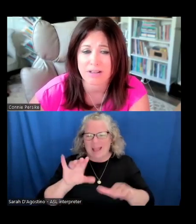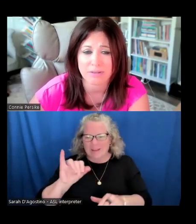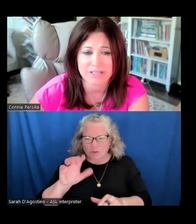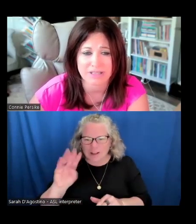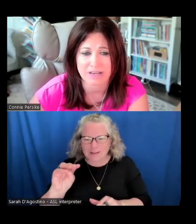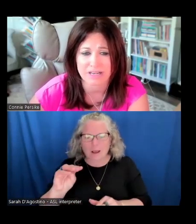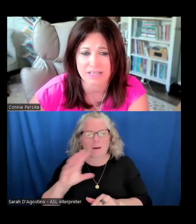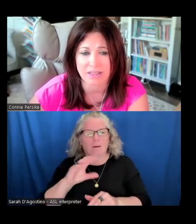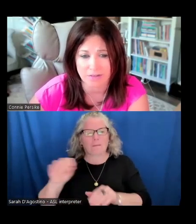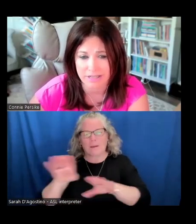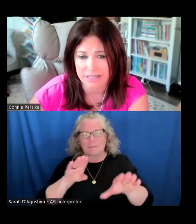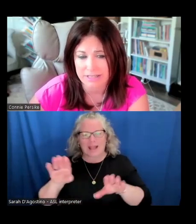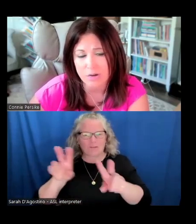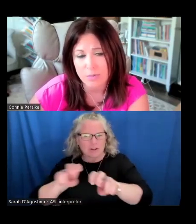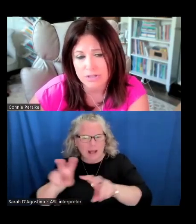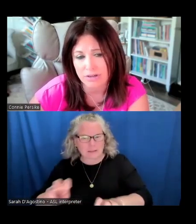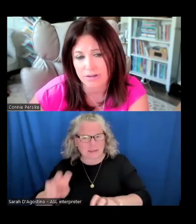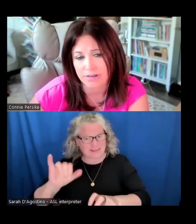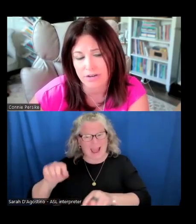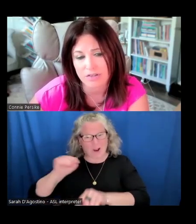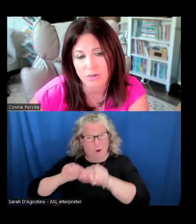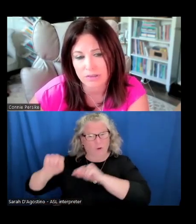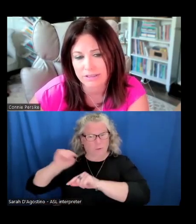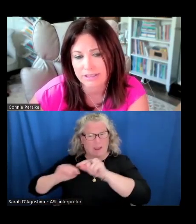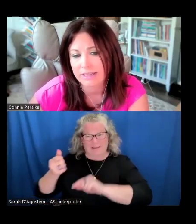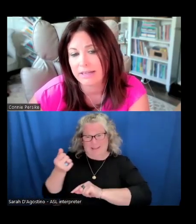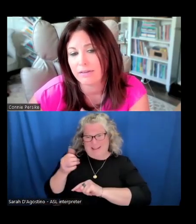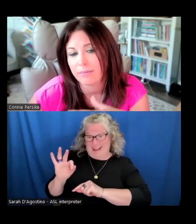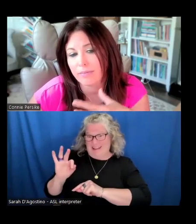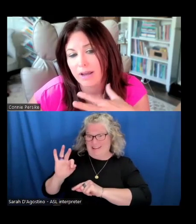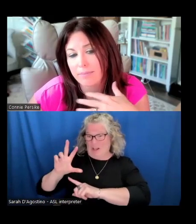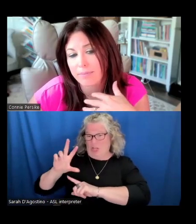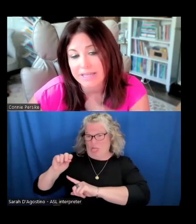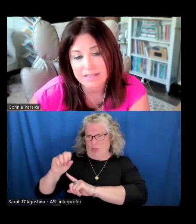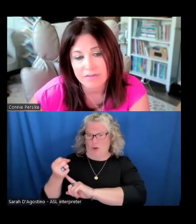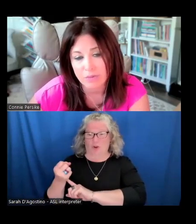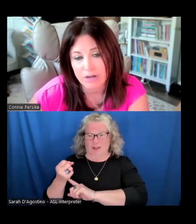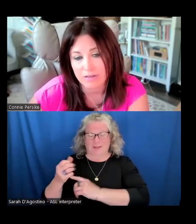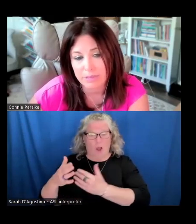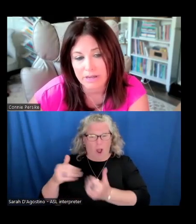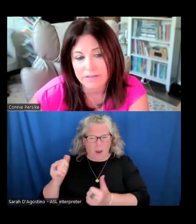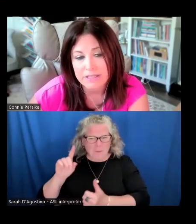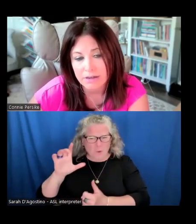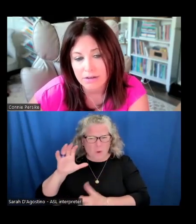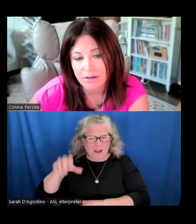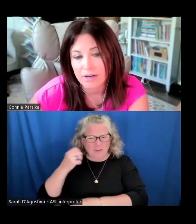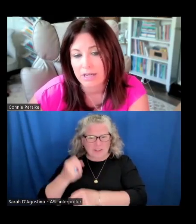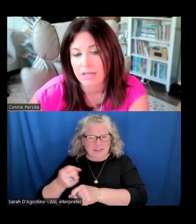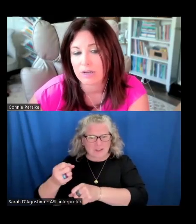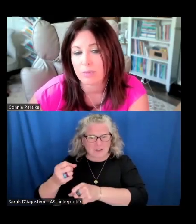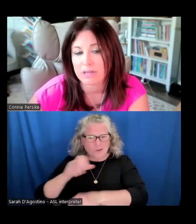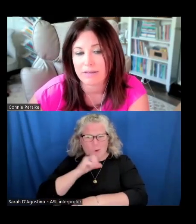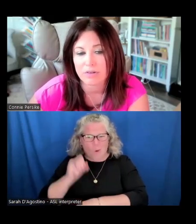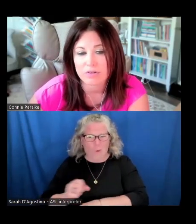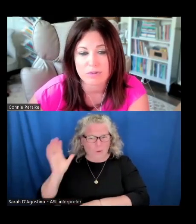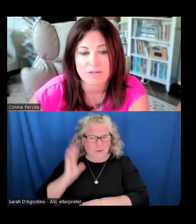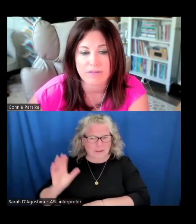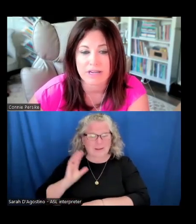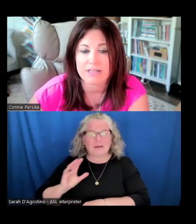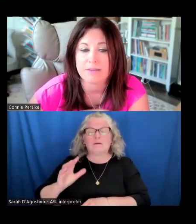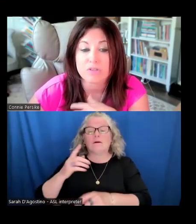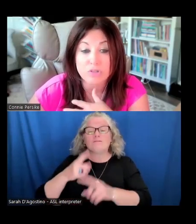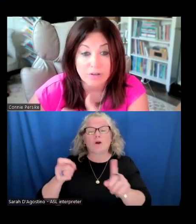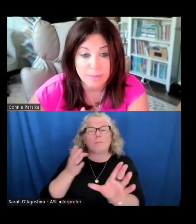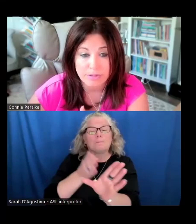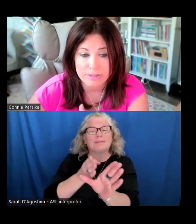trace back all the way to the 1930s. It's almost 100 years old. Based off the work of B.F. Skinner, behaviors were